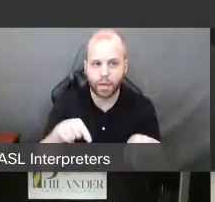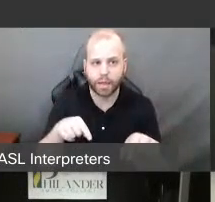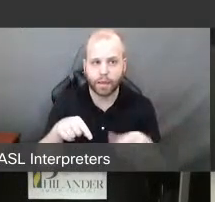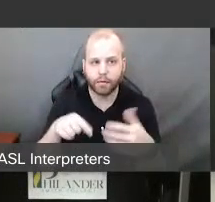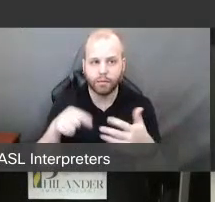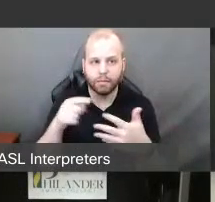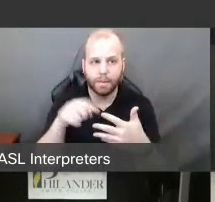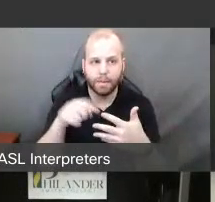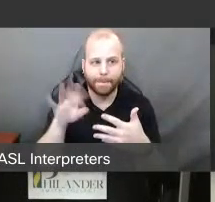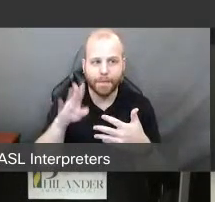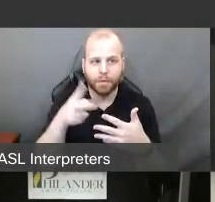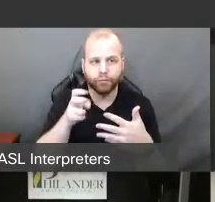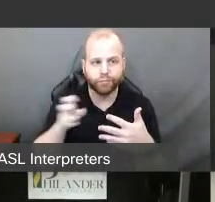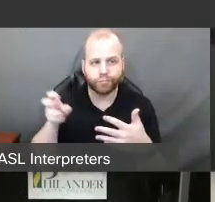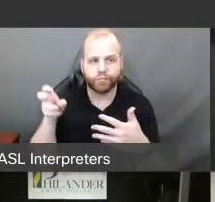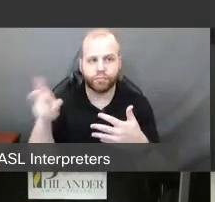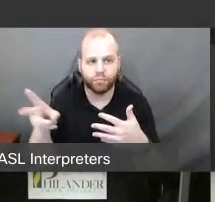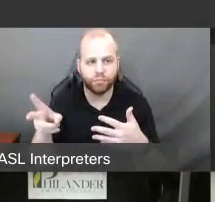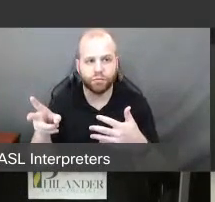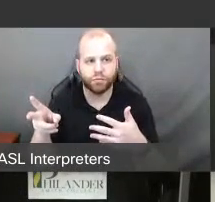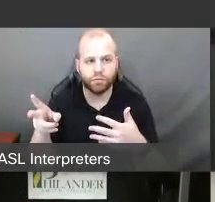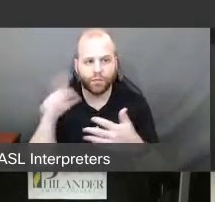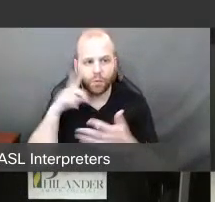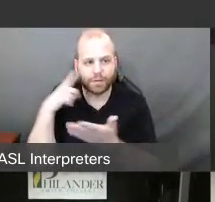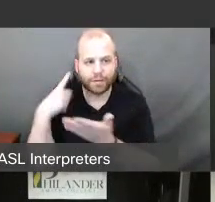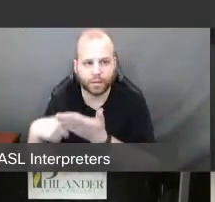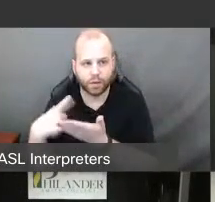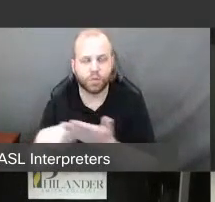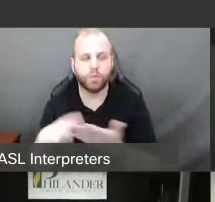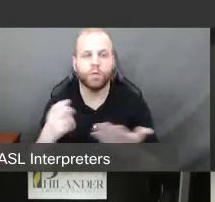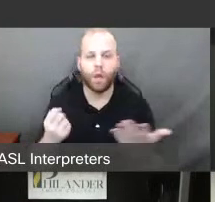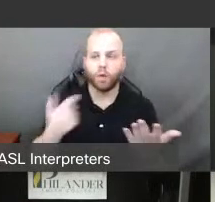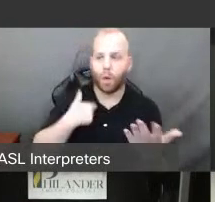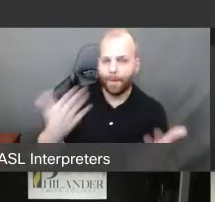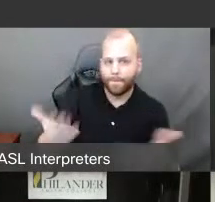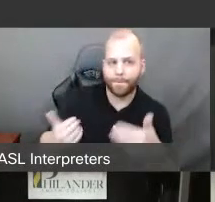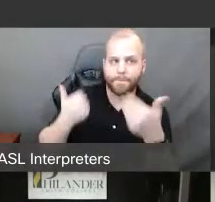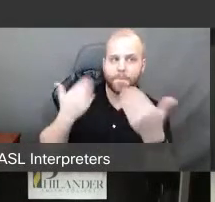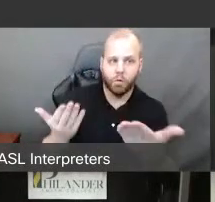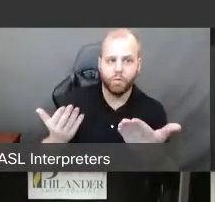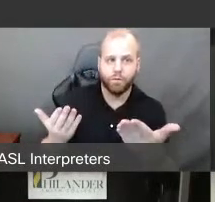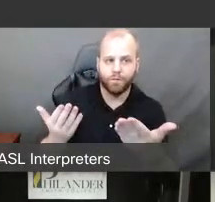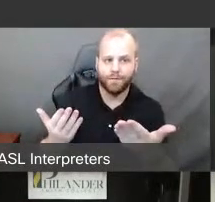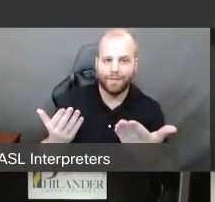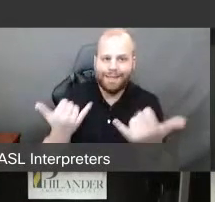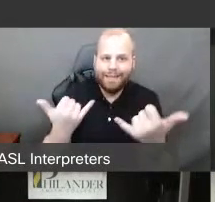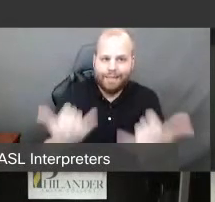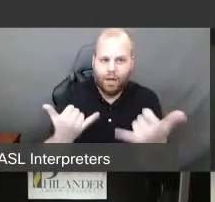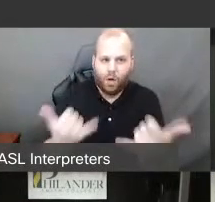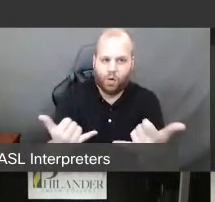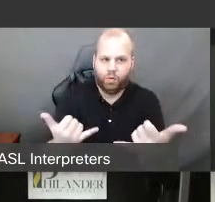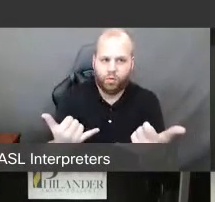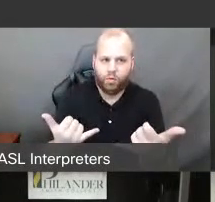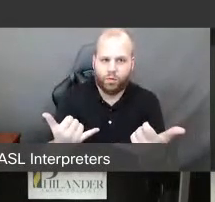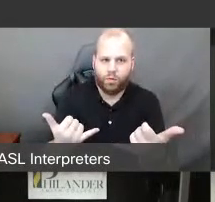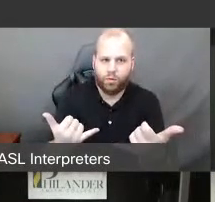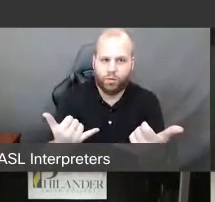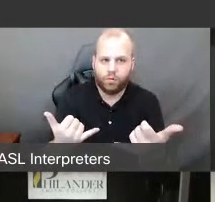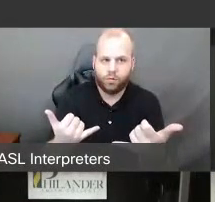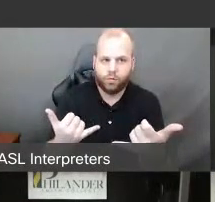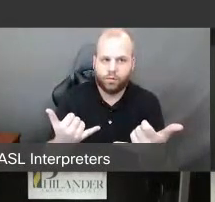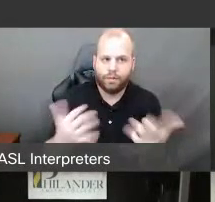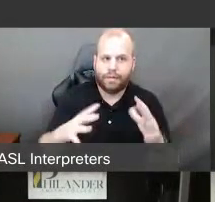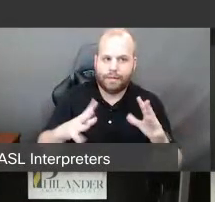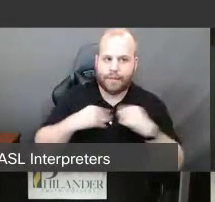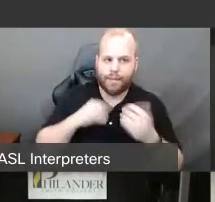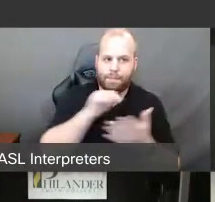for the consent agenda without item B. Okay. So I move that we accept the consent agenda together with all staff comments and conditions, except for item